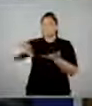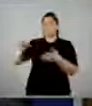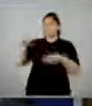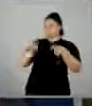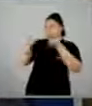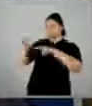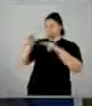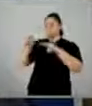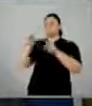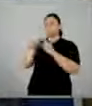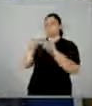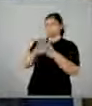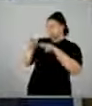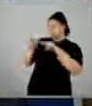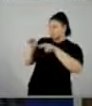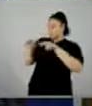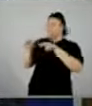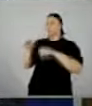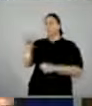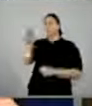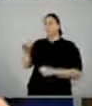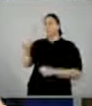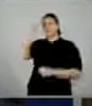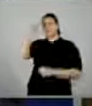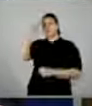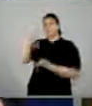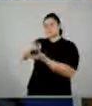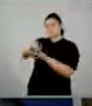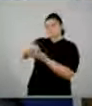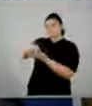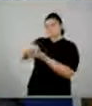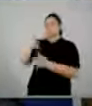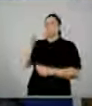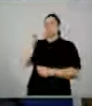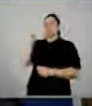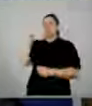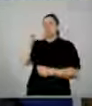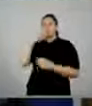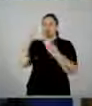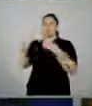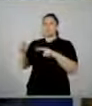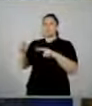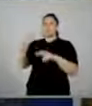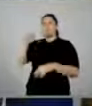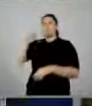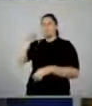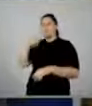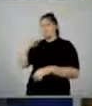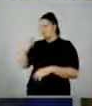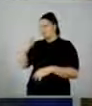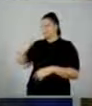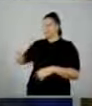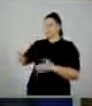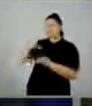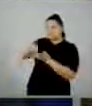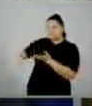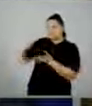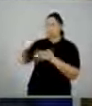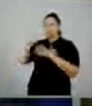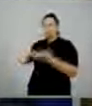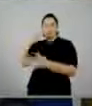has a few weeks to live, you don't give them a hip replacement and you may not give them a vaccine or a medicine. So that's where we're hinting at. But